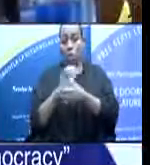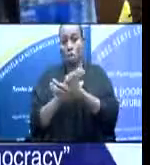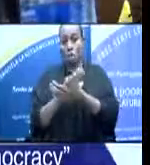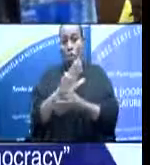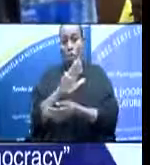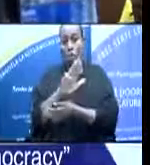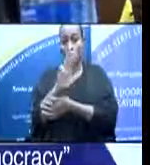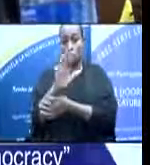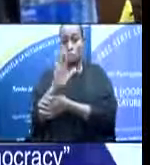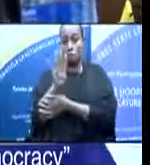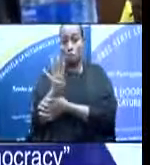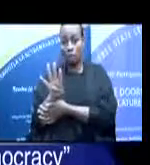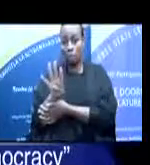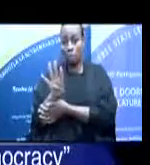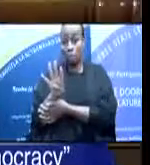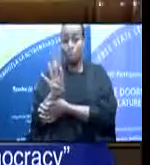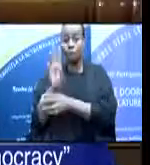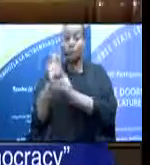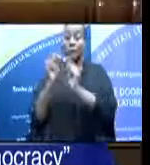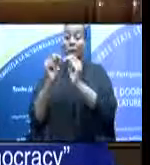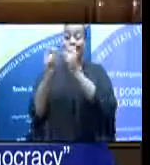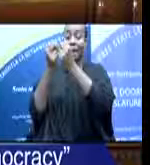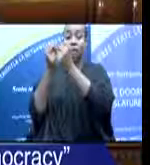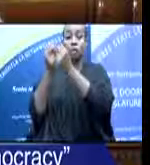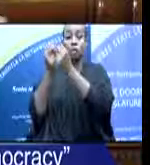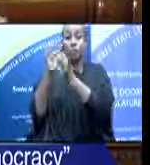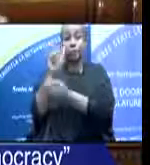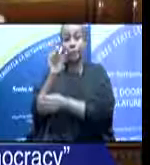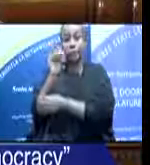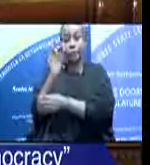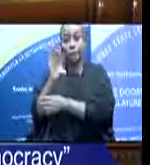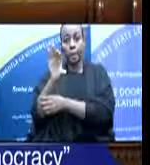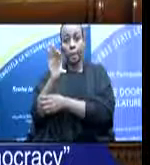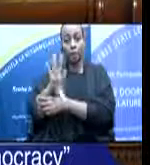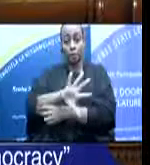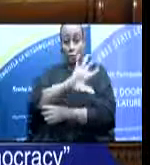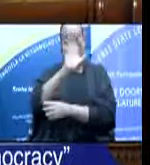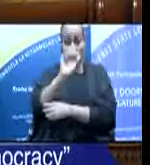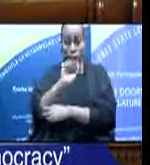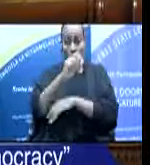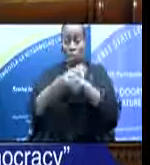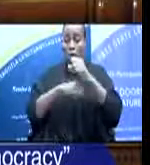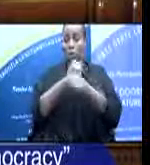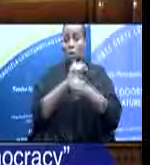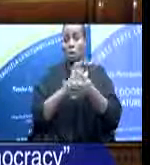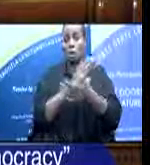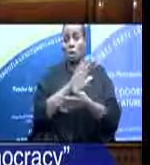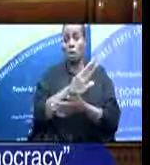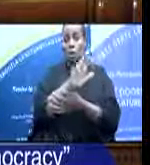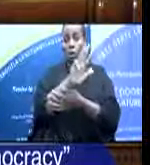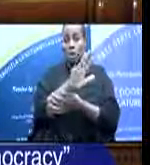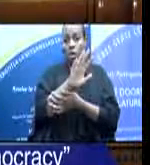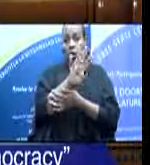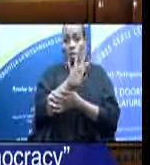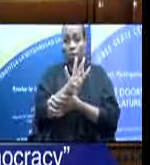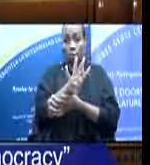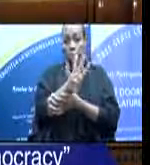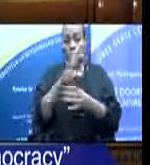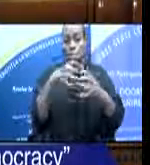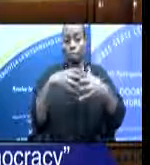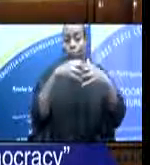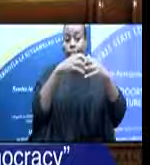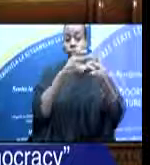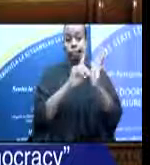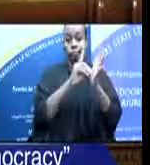1994, the ANC National Health Plan for South Africa of 1994, development with the World Health Organization